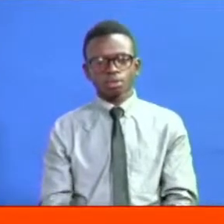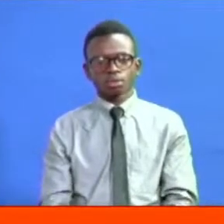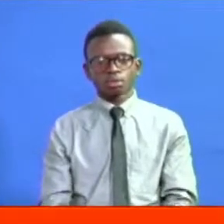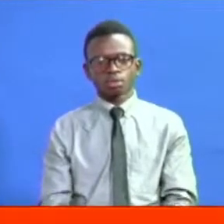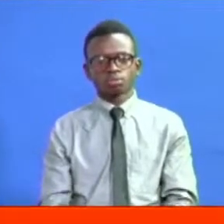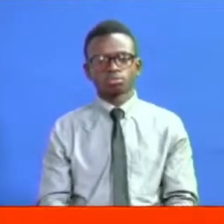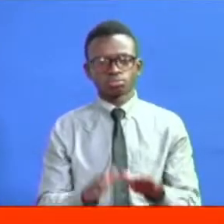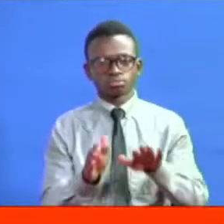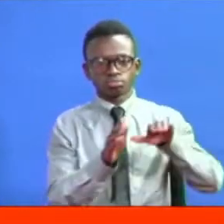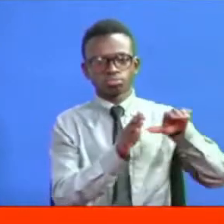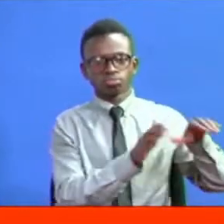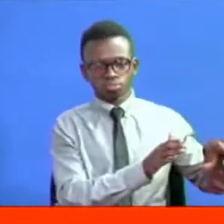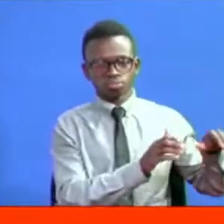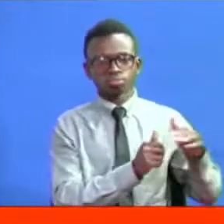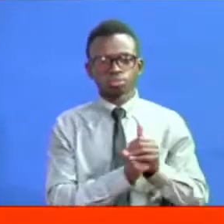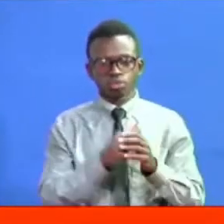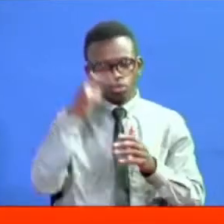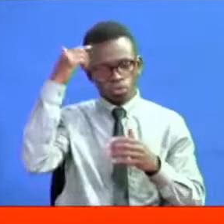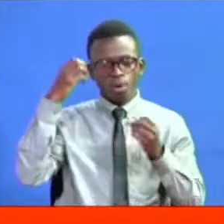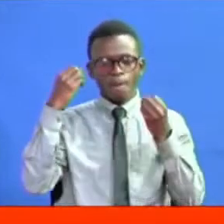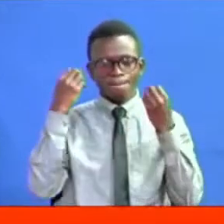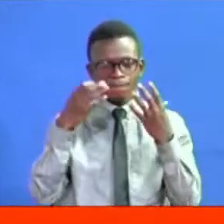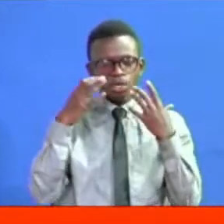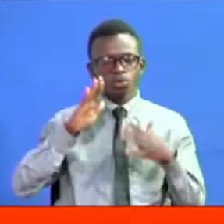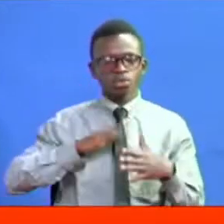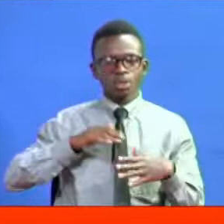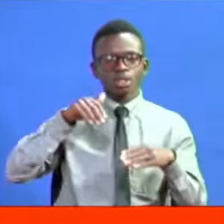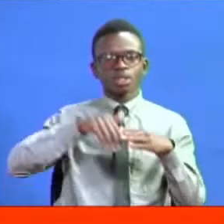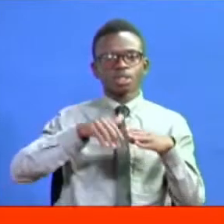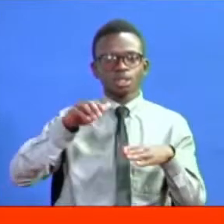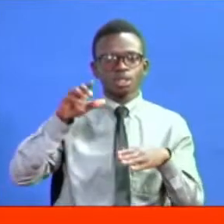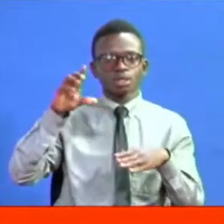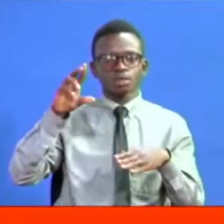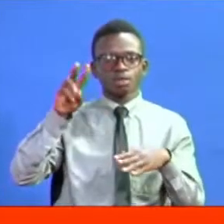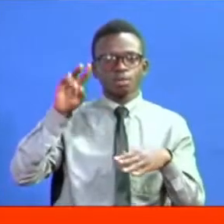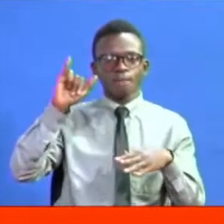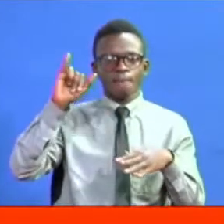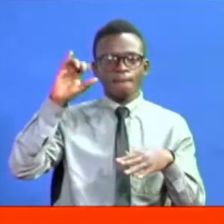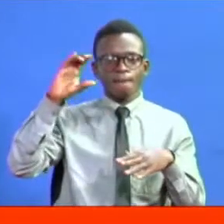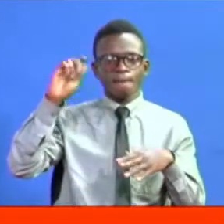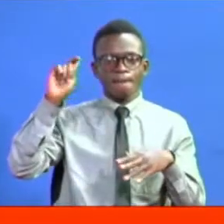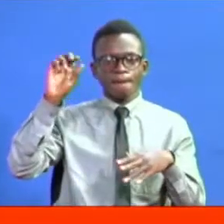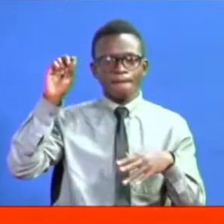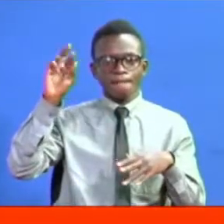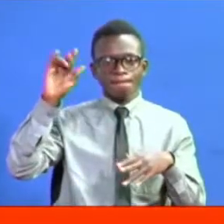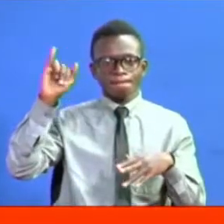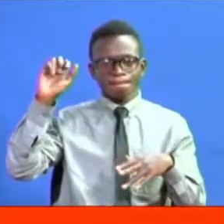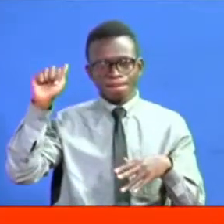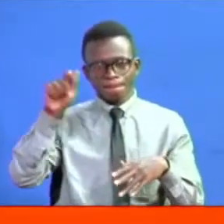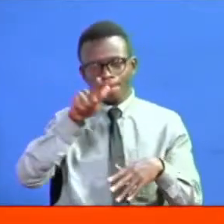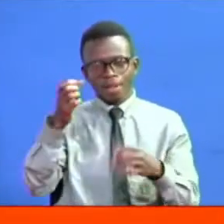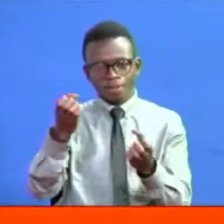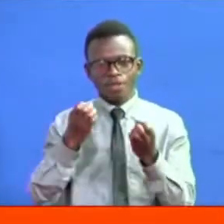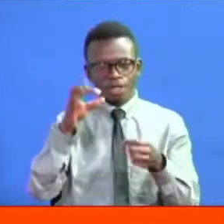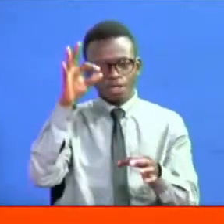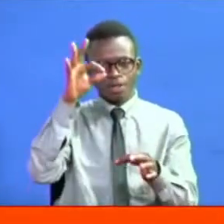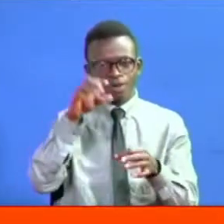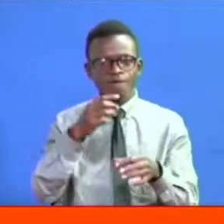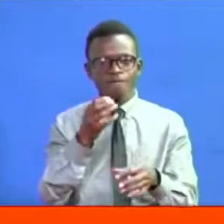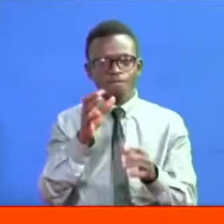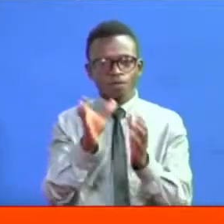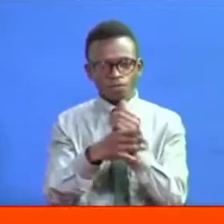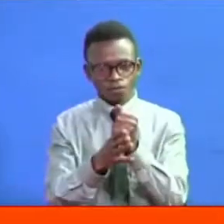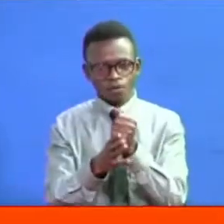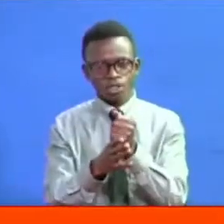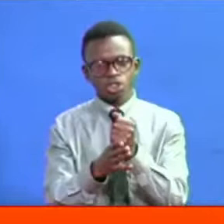Moving to the next side, for many women along Lake Victoria, the survival of their family depends on getting fish that they sell.